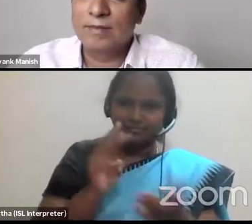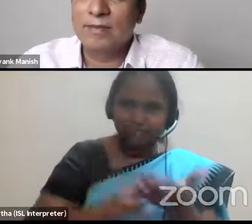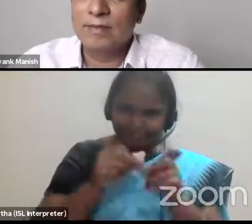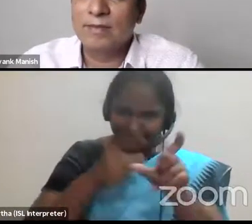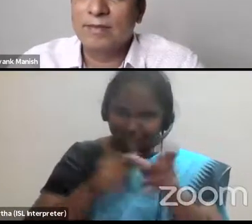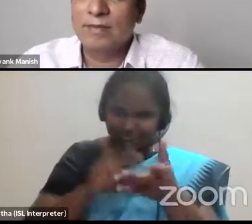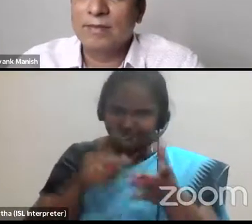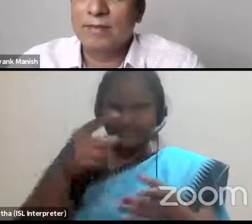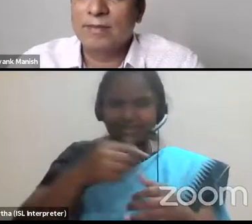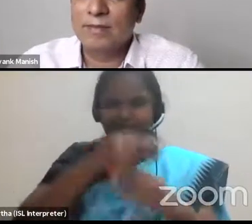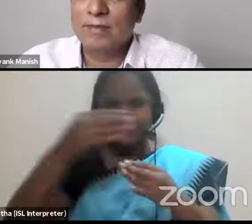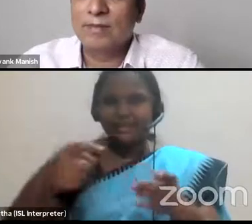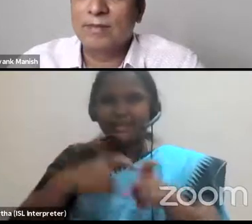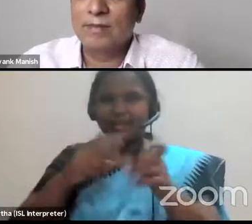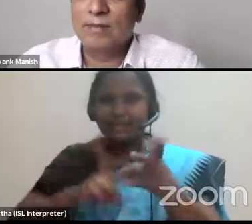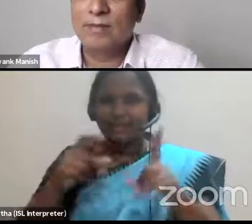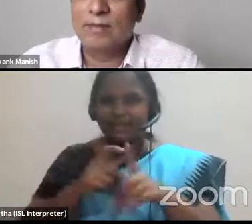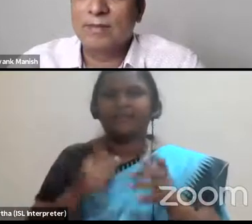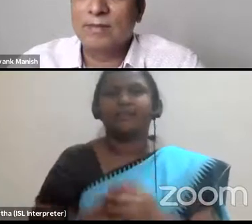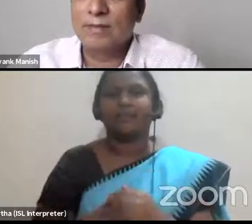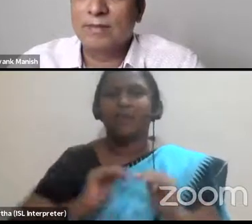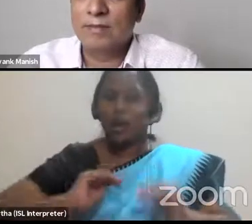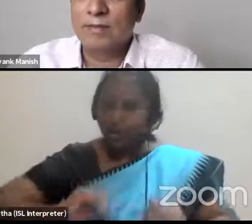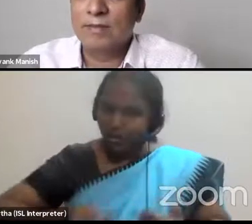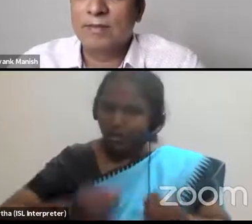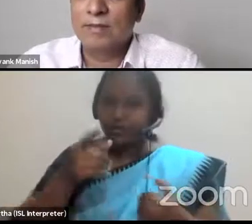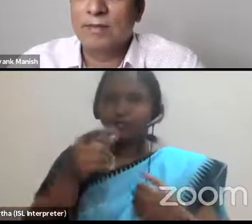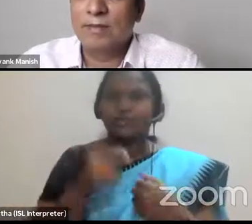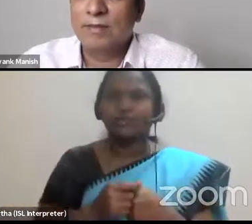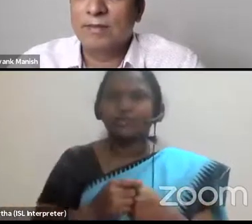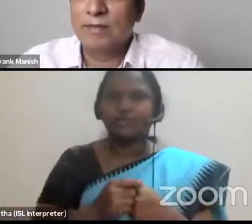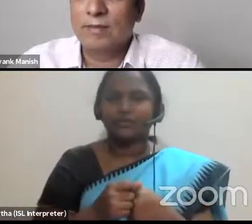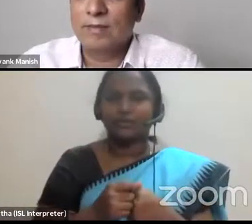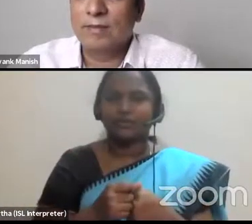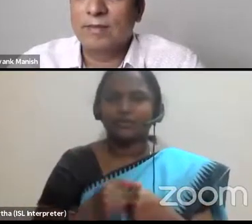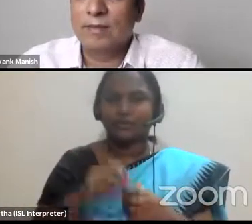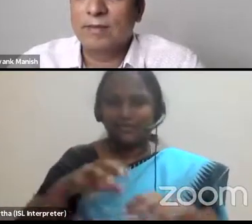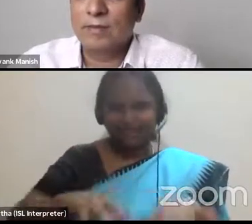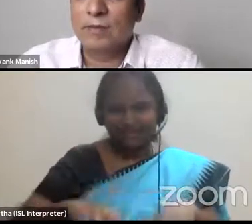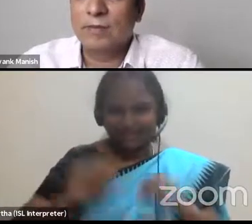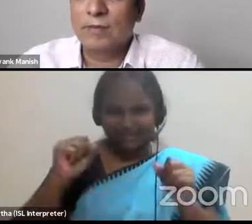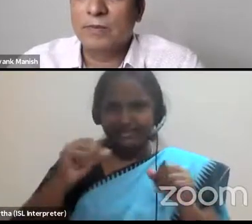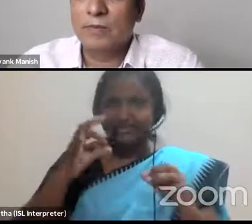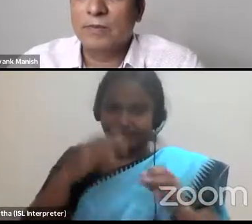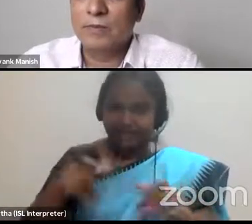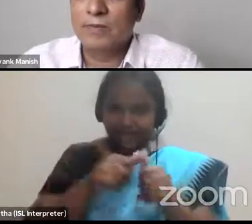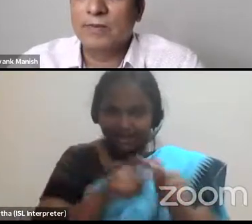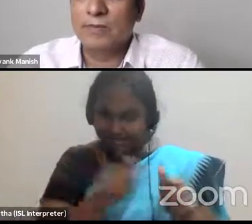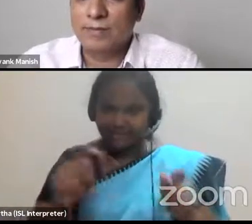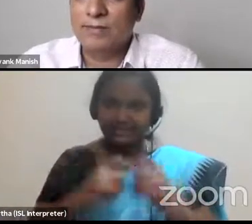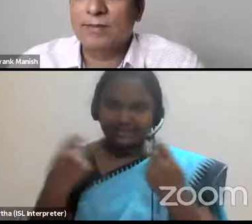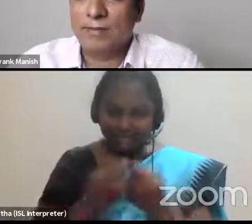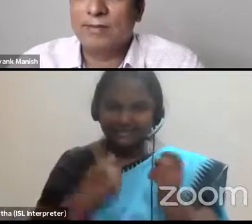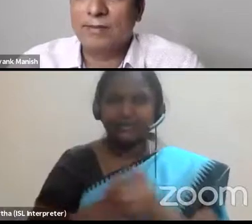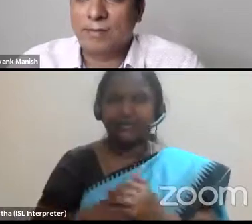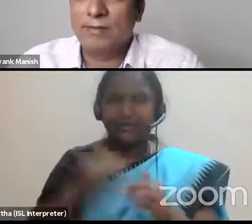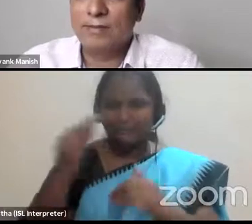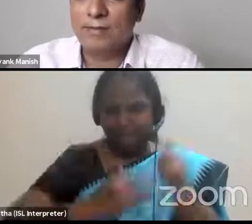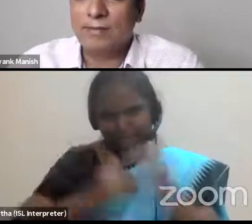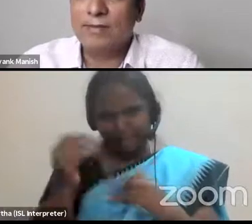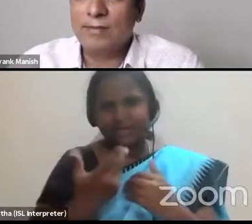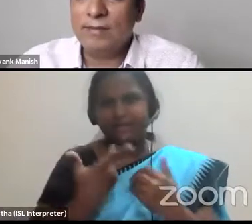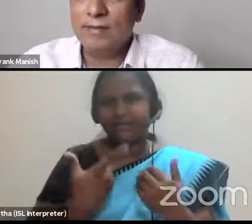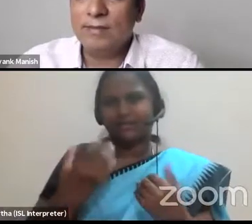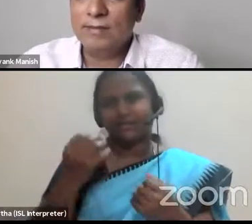that as well on your end? What, how you kind of maybe, took what the Accenture team built and